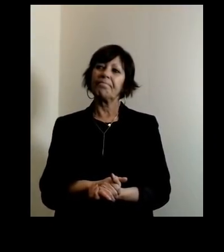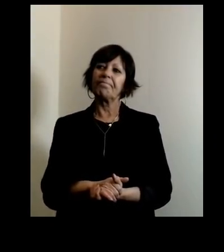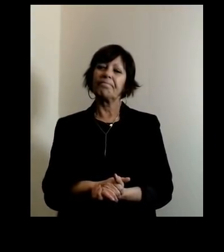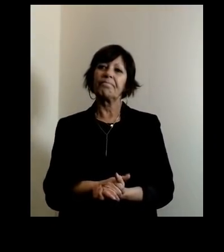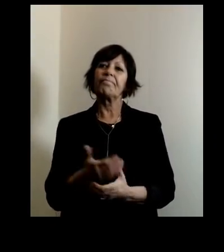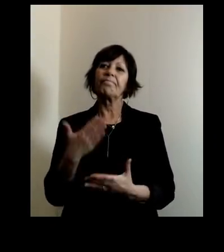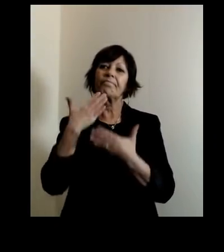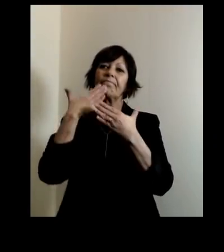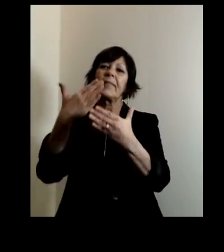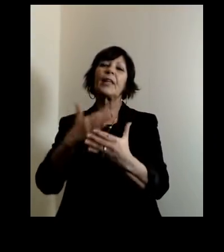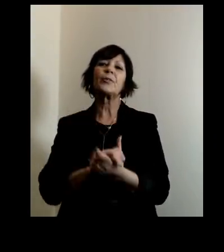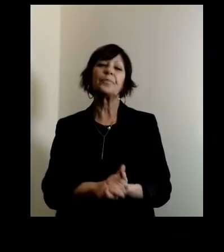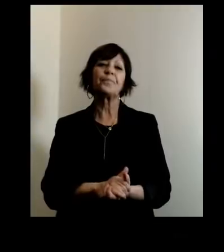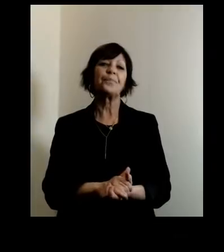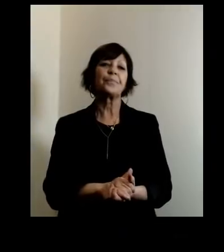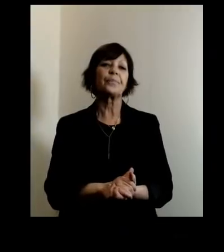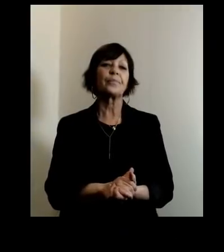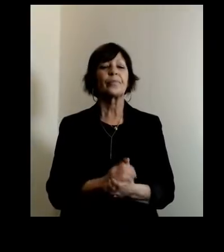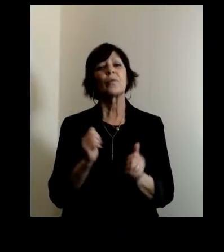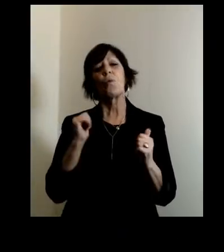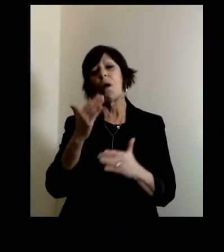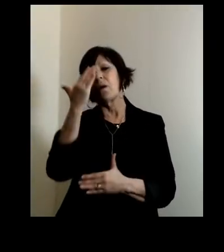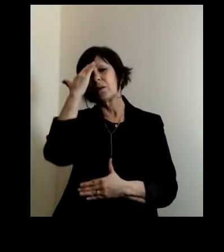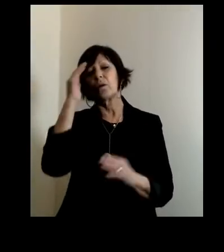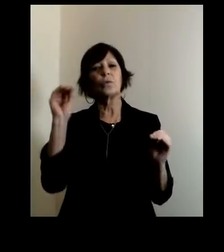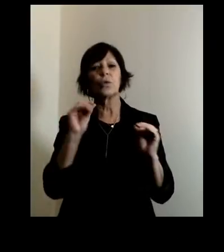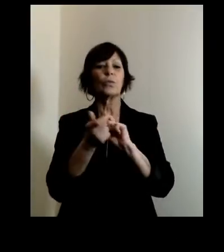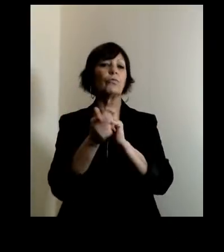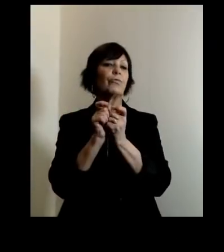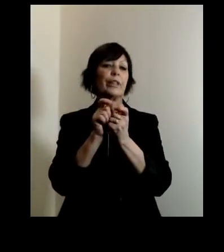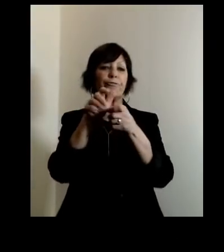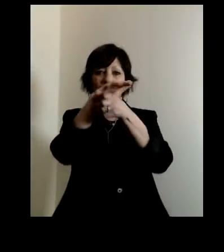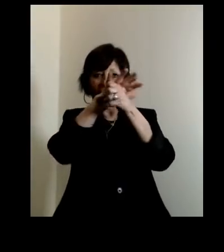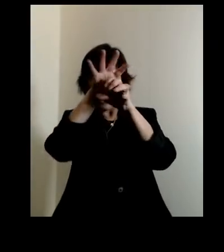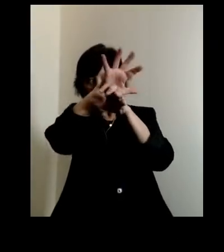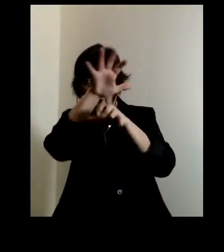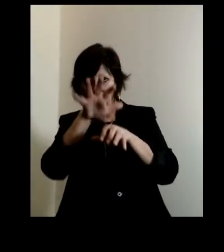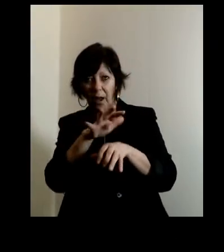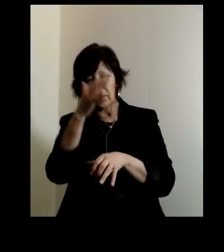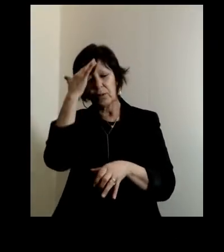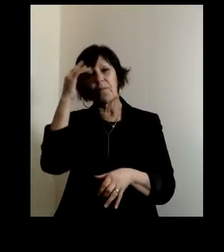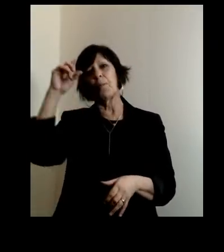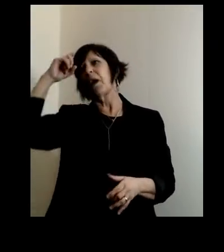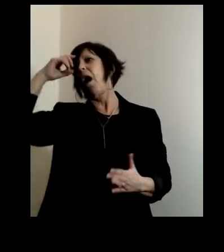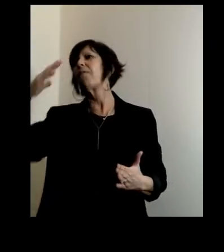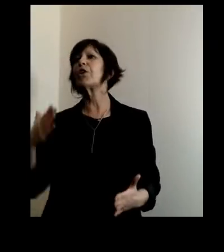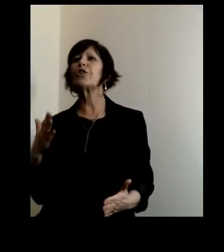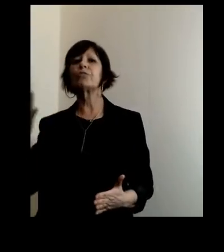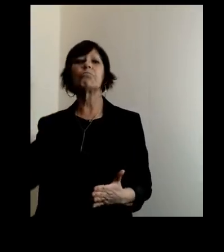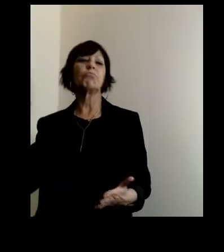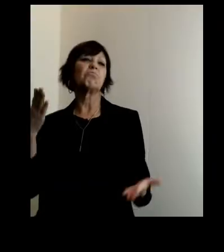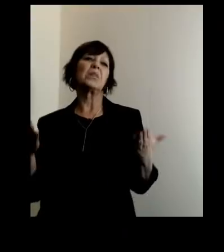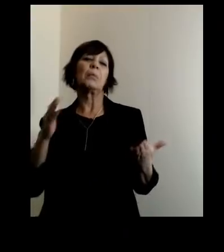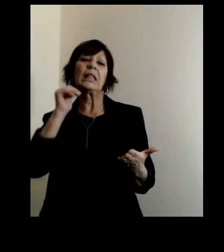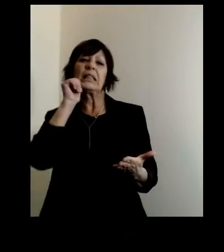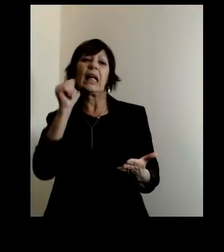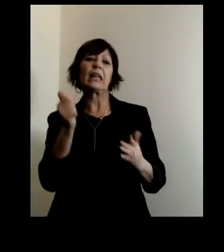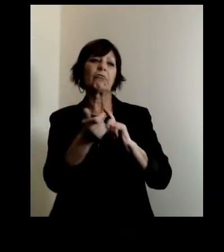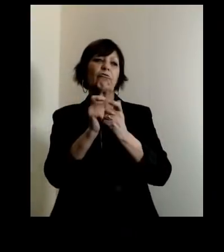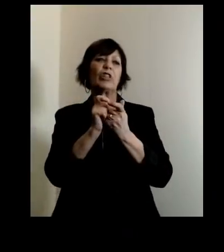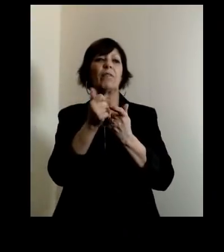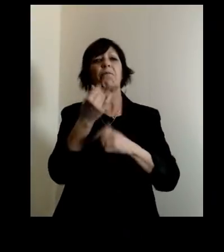Thank you, Doctor. I think we all know there are no changes to the cluster zone as of the governor's press conference, and there will not be probably for a few days at